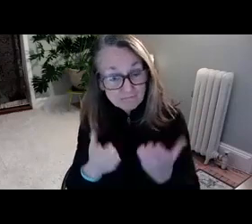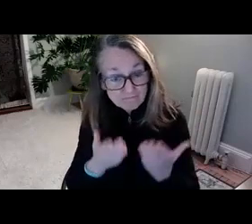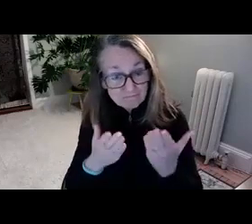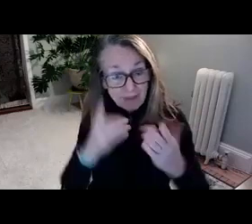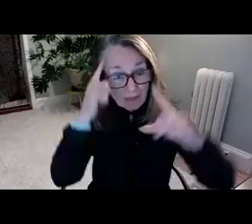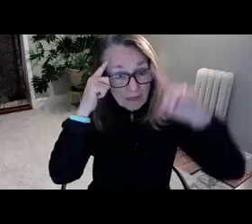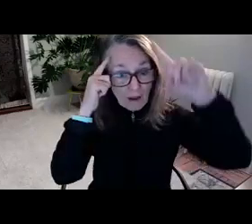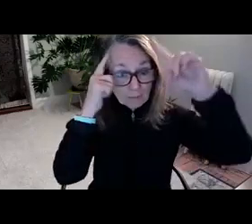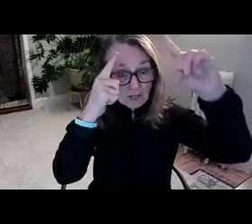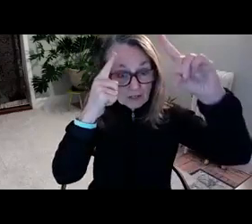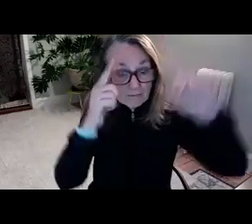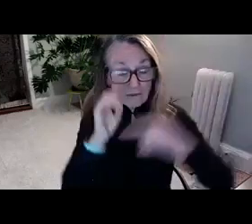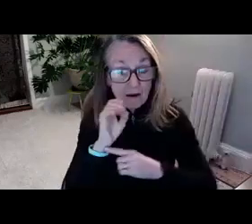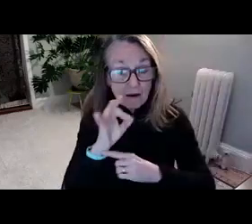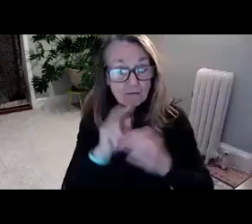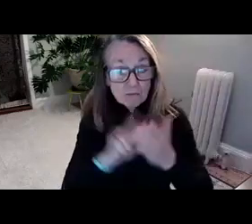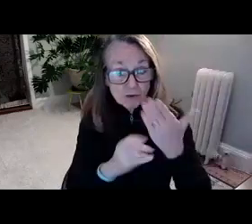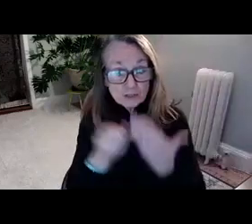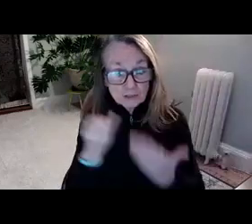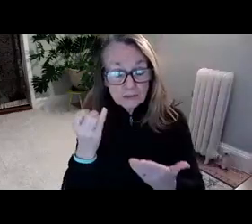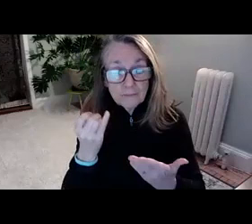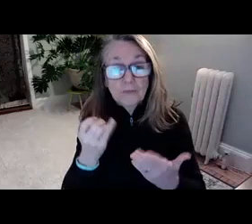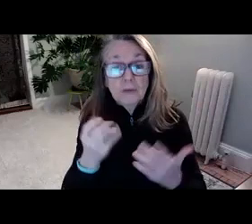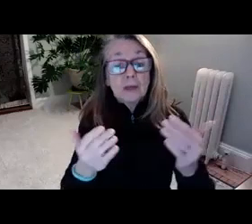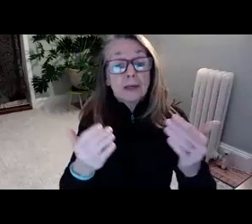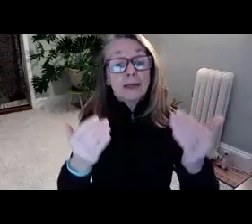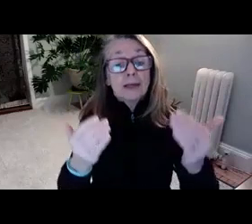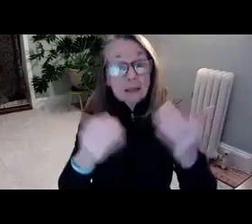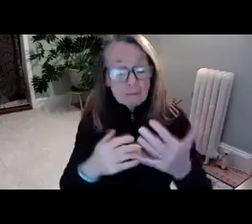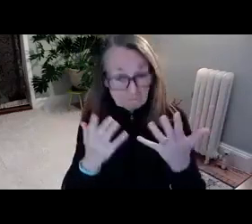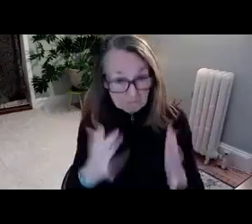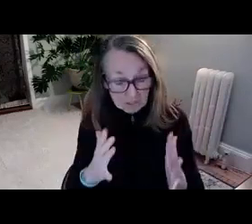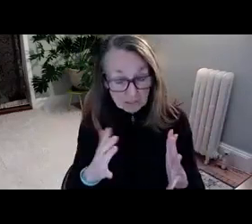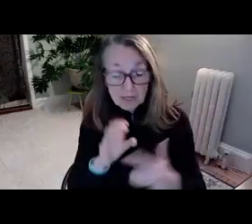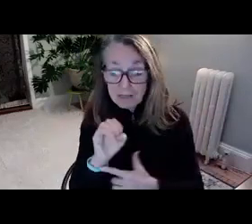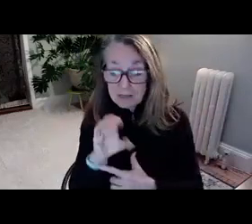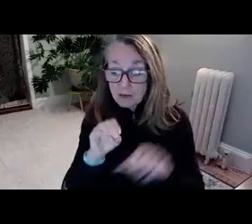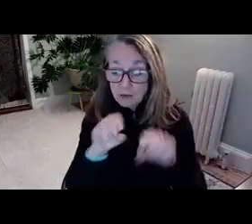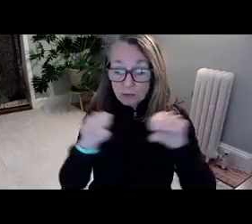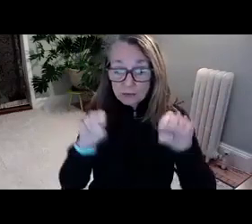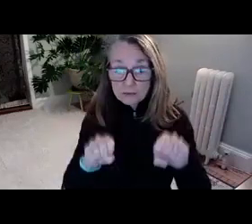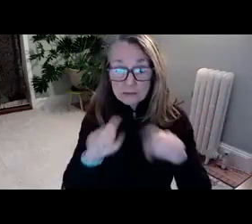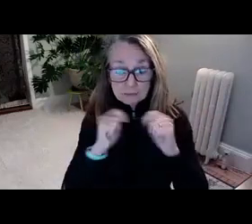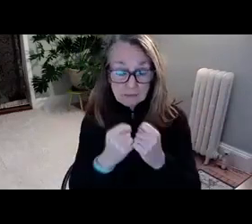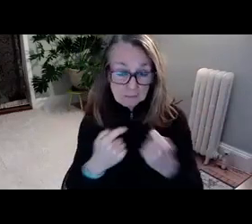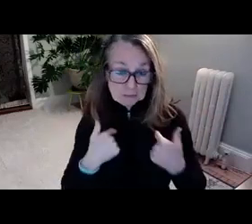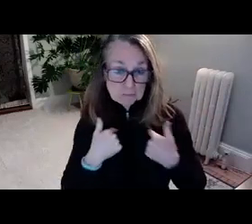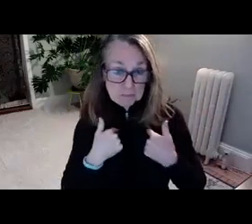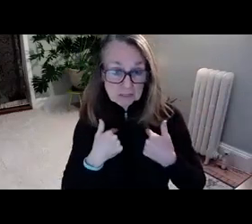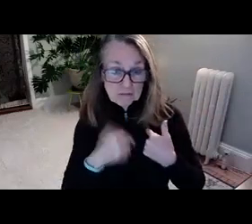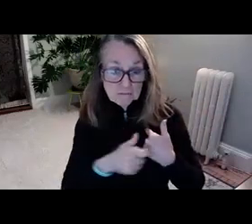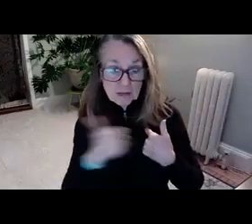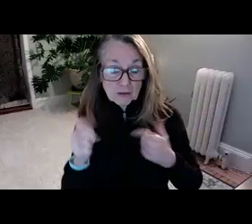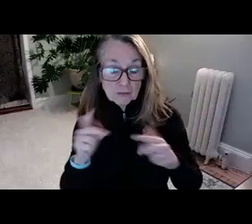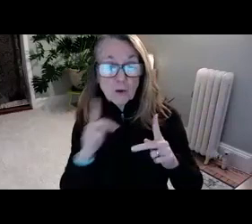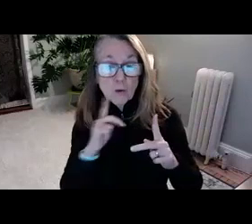objectives of the project. At that point, the ecosystem team, so Lisa, myself, and others will engage directly